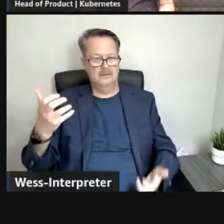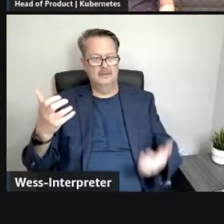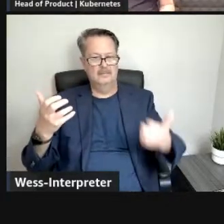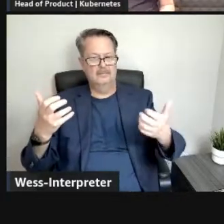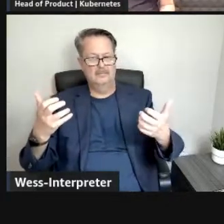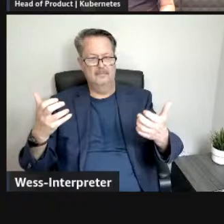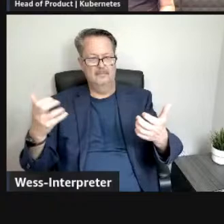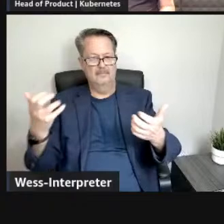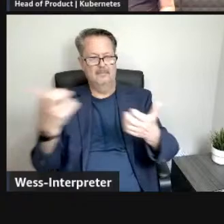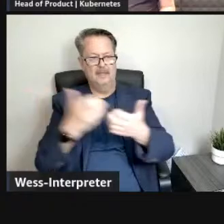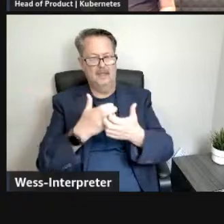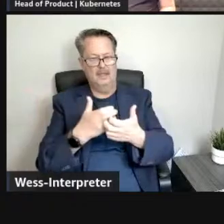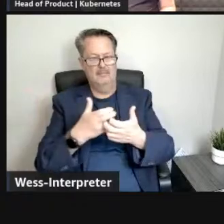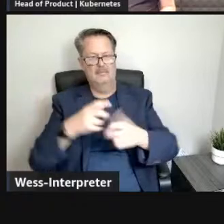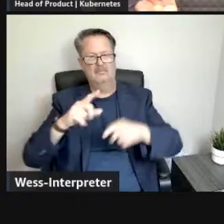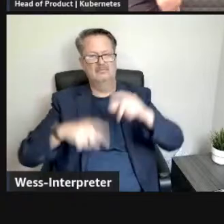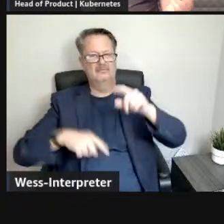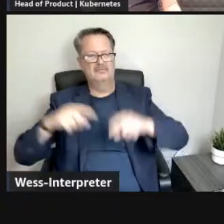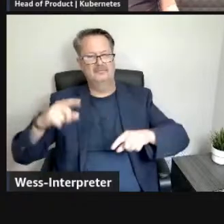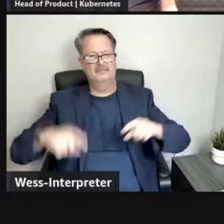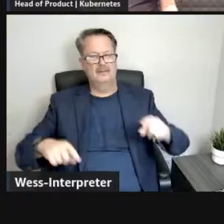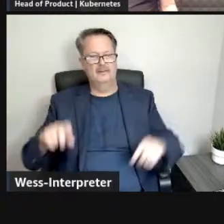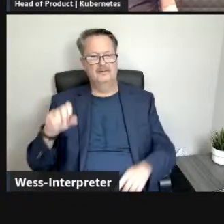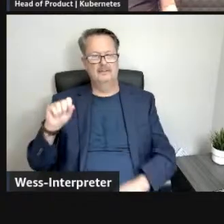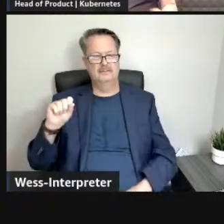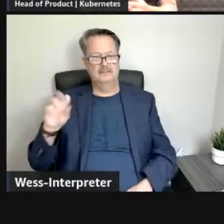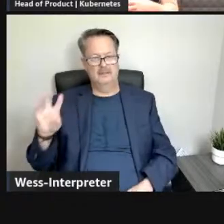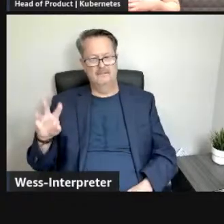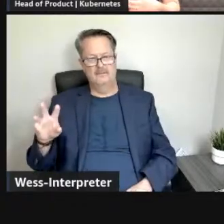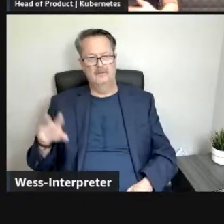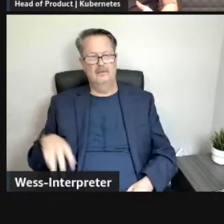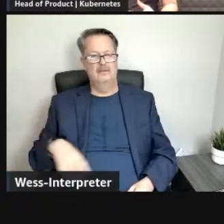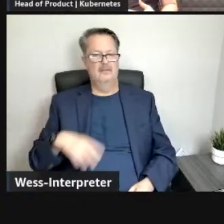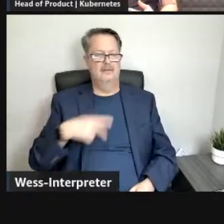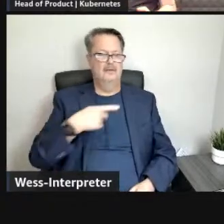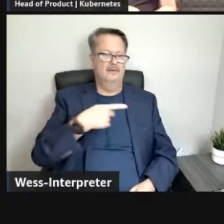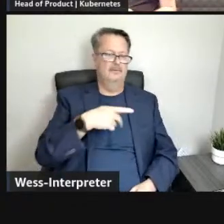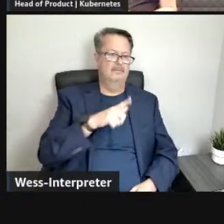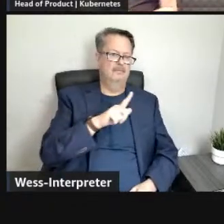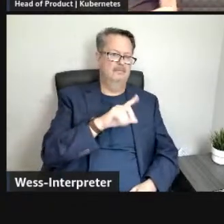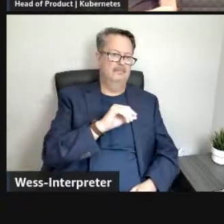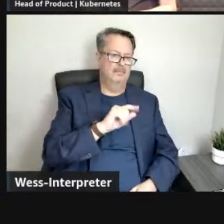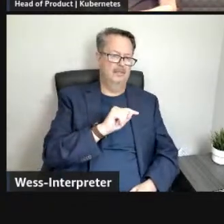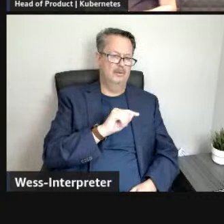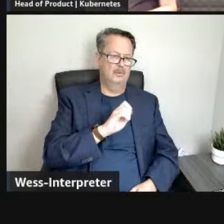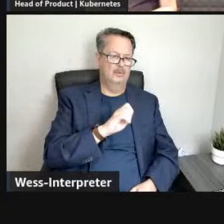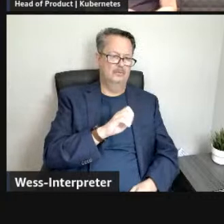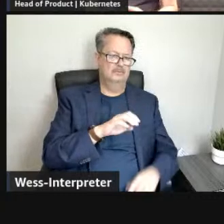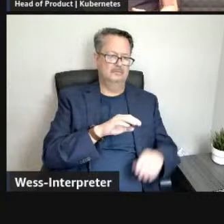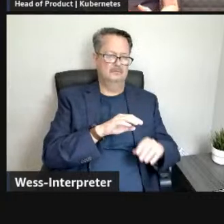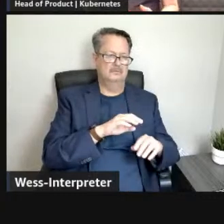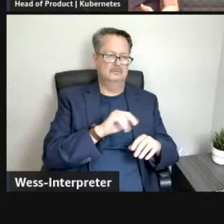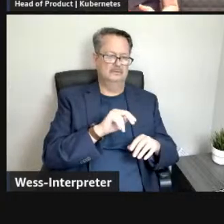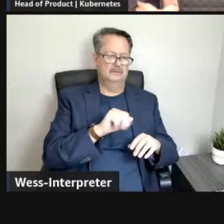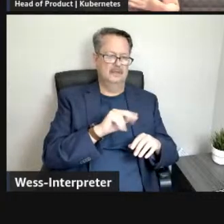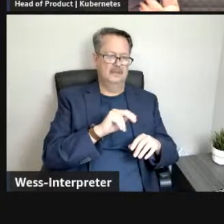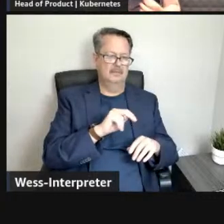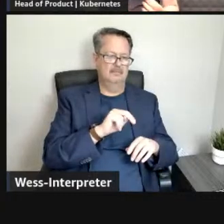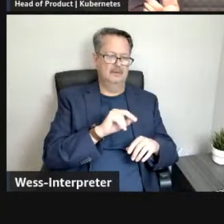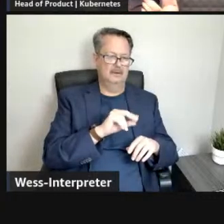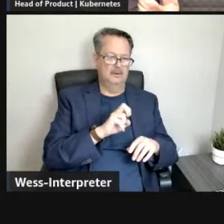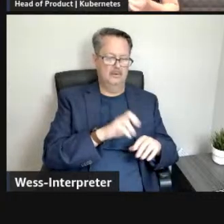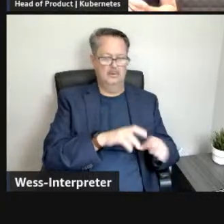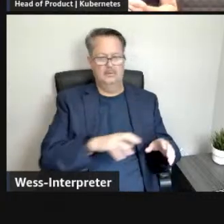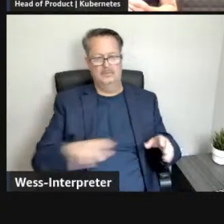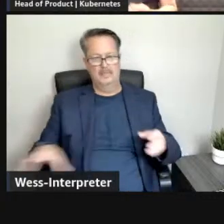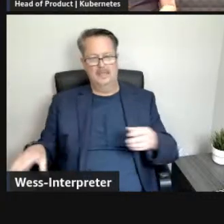various software, between the control plane and the nodes, the control plane and add-ons, and understanding what changes